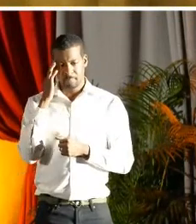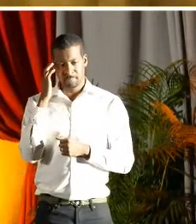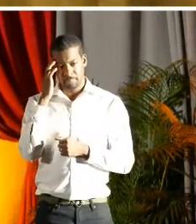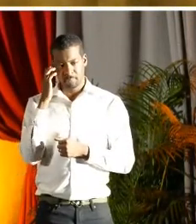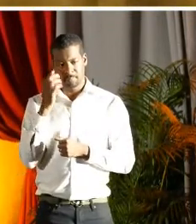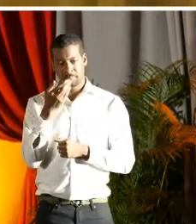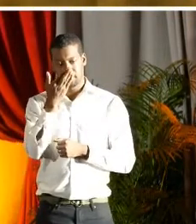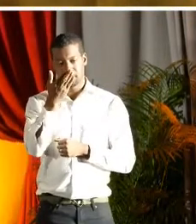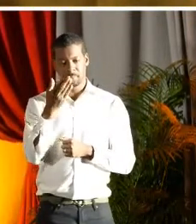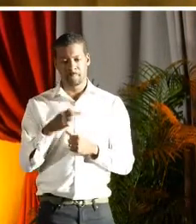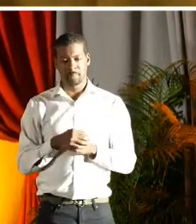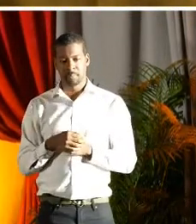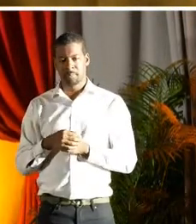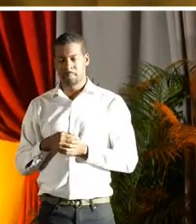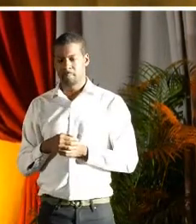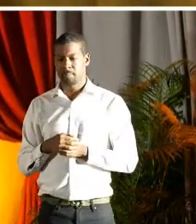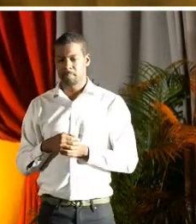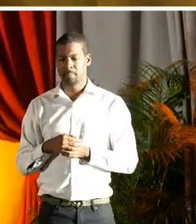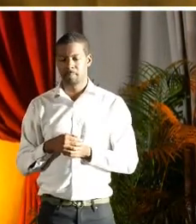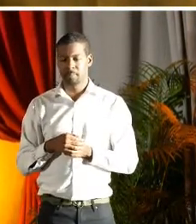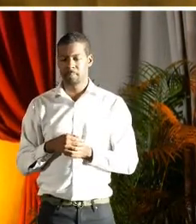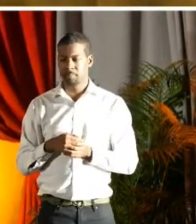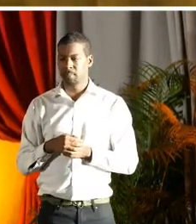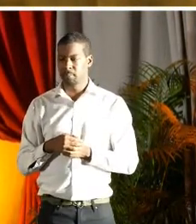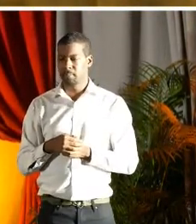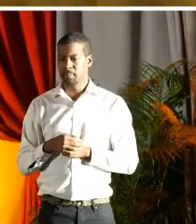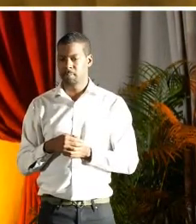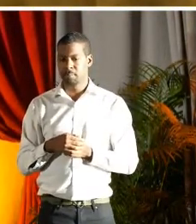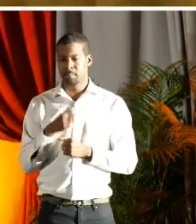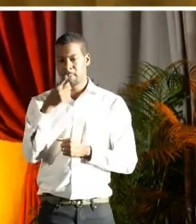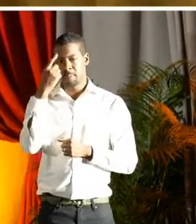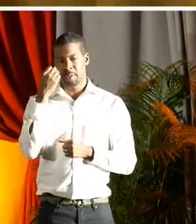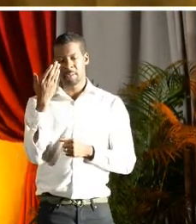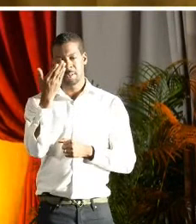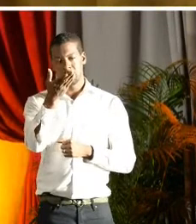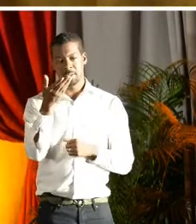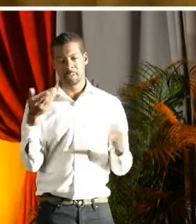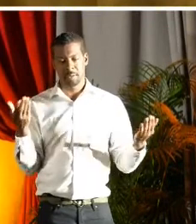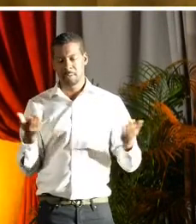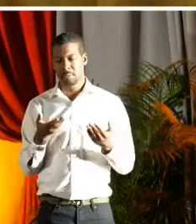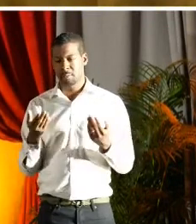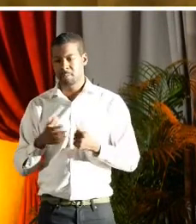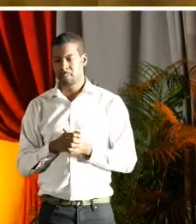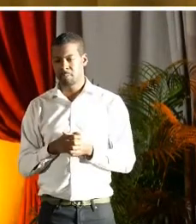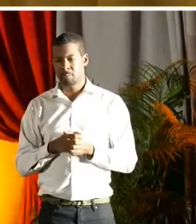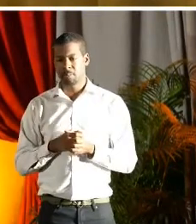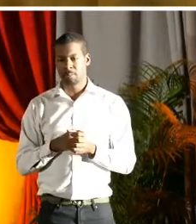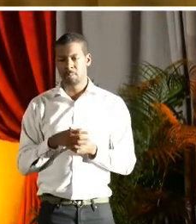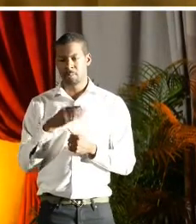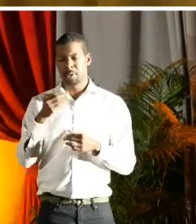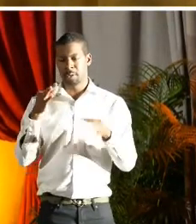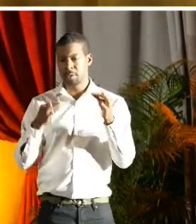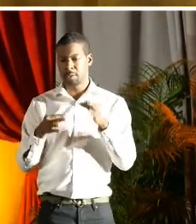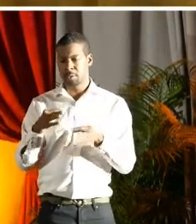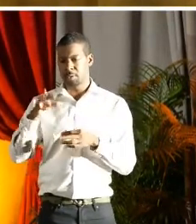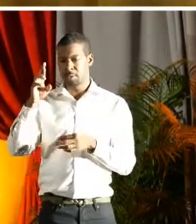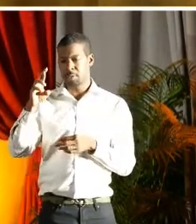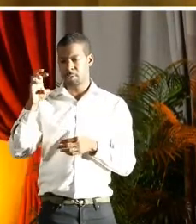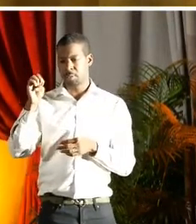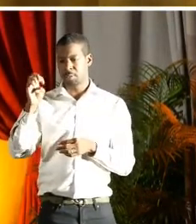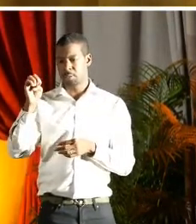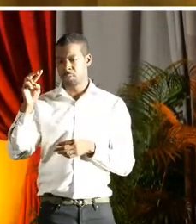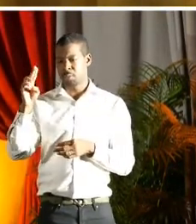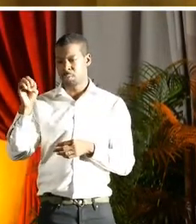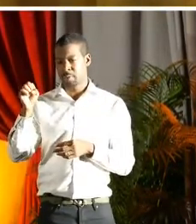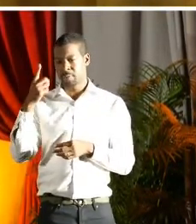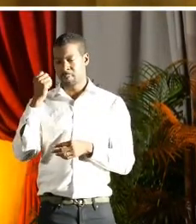And the reason why I think it's important for me to recognize, I'm about to say Carlton, but Judge Reeves, because this story